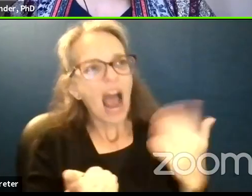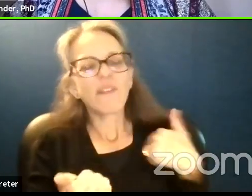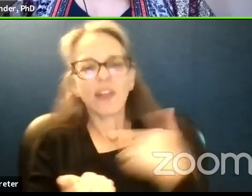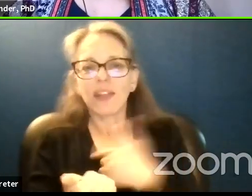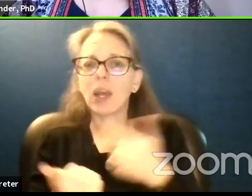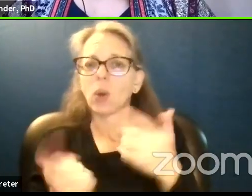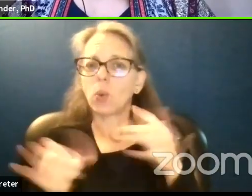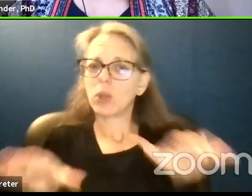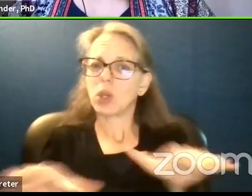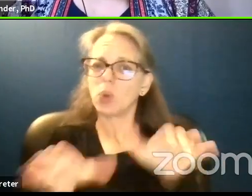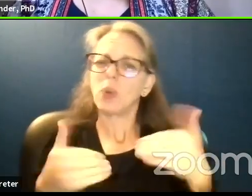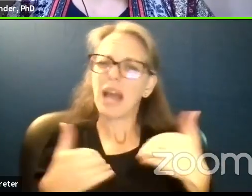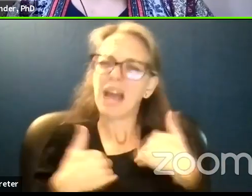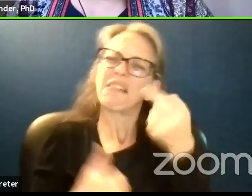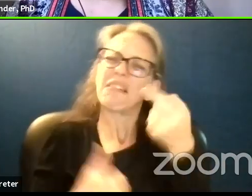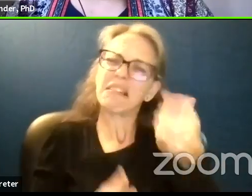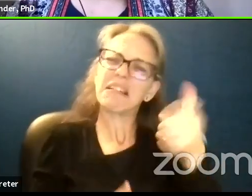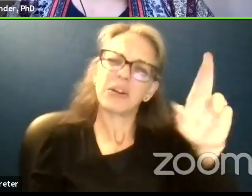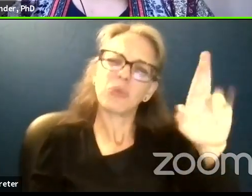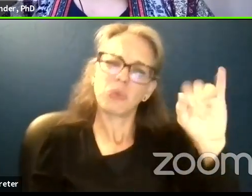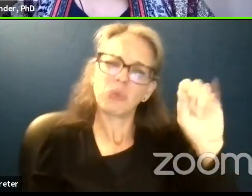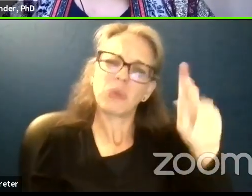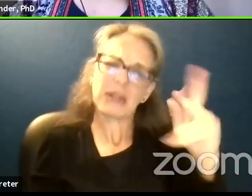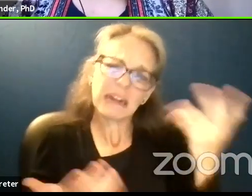right? But playing soccer